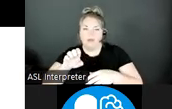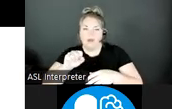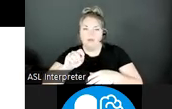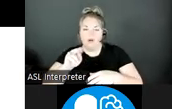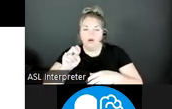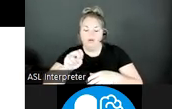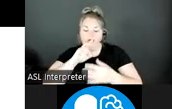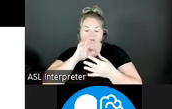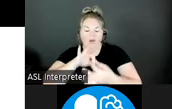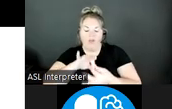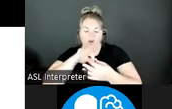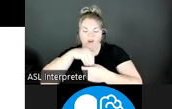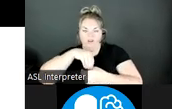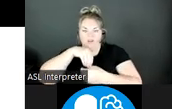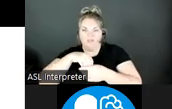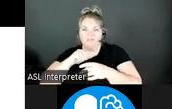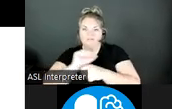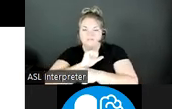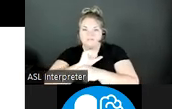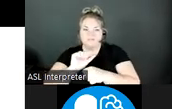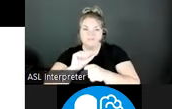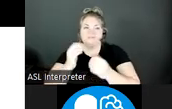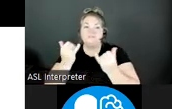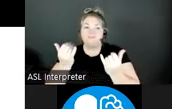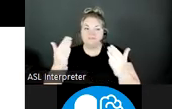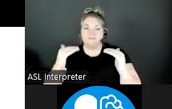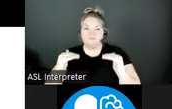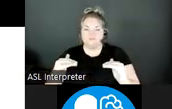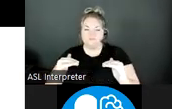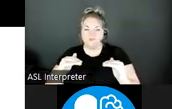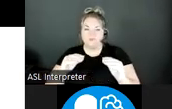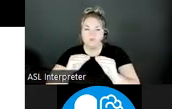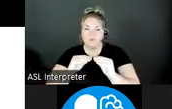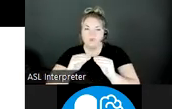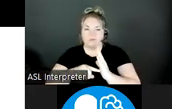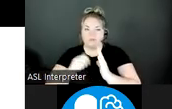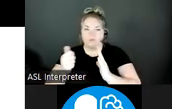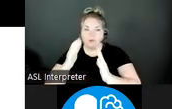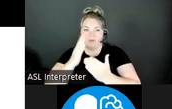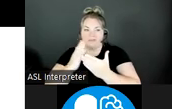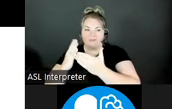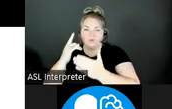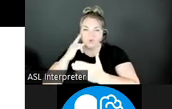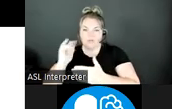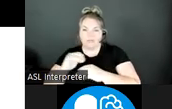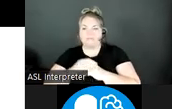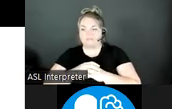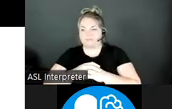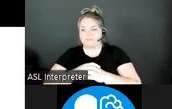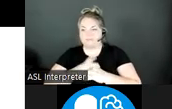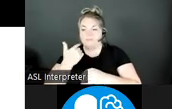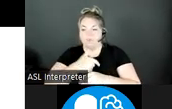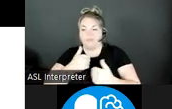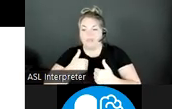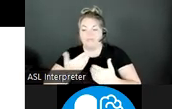internal practice. I'll move next into sort of what the other pieces look like. But so we have